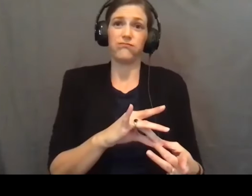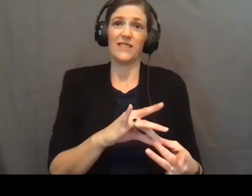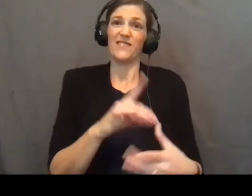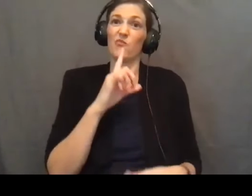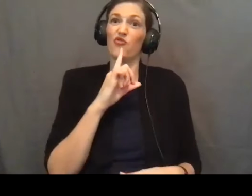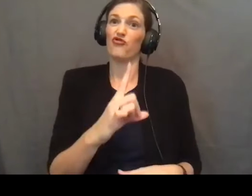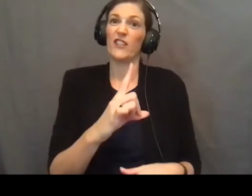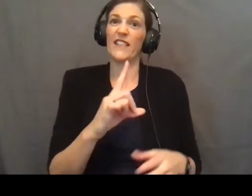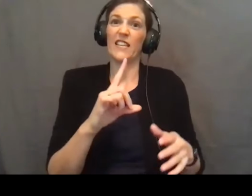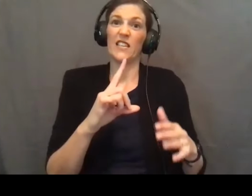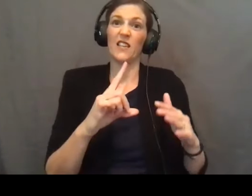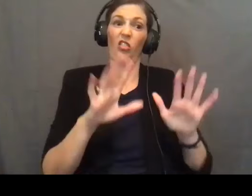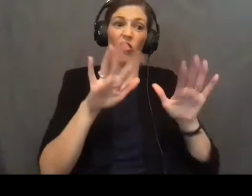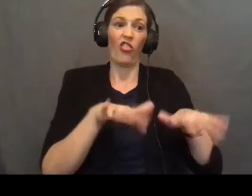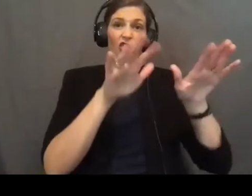shaky